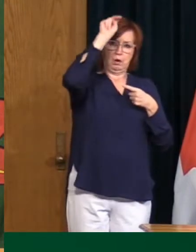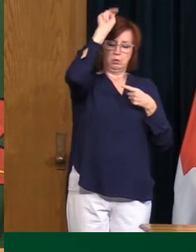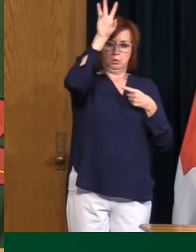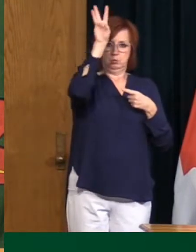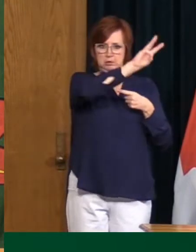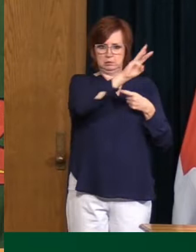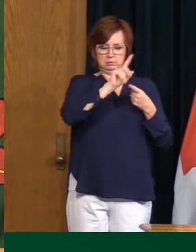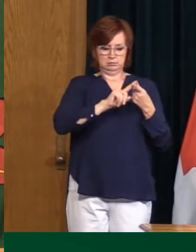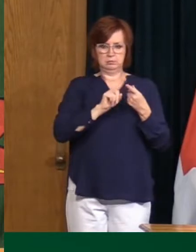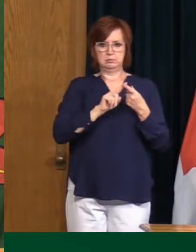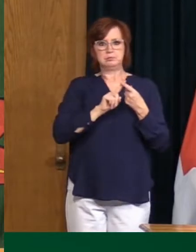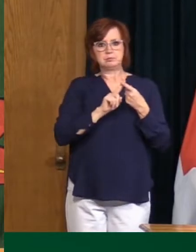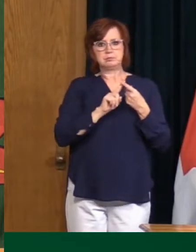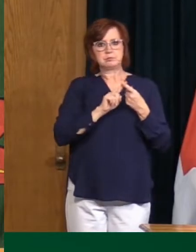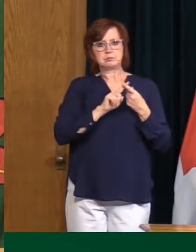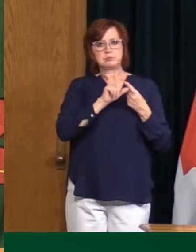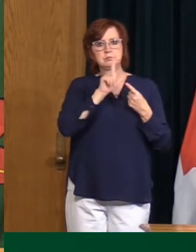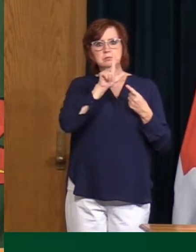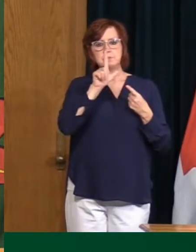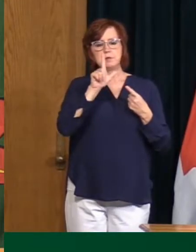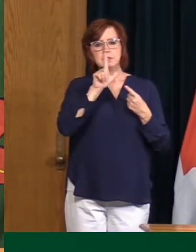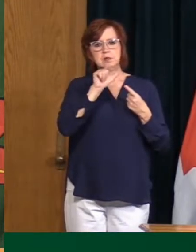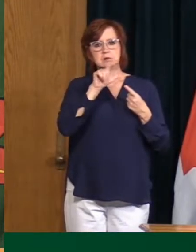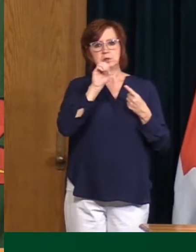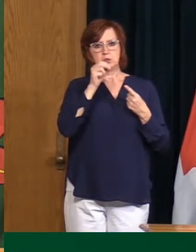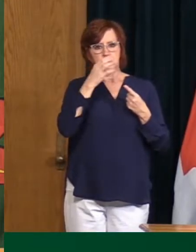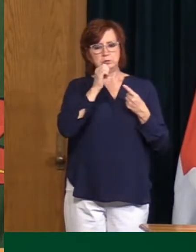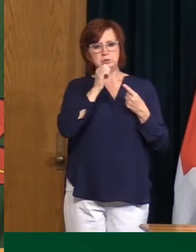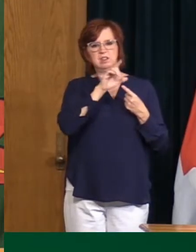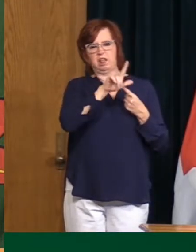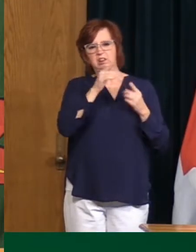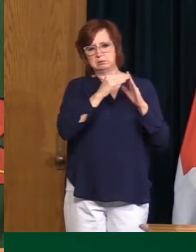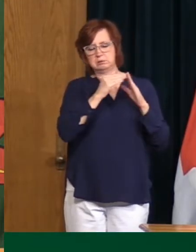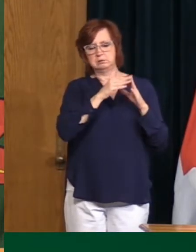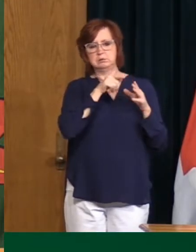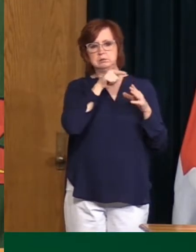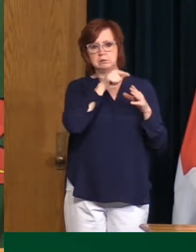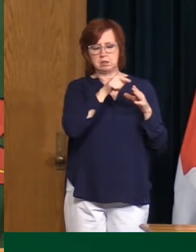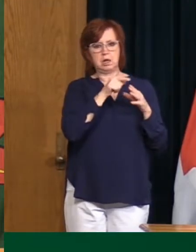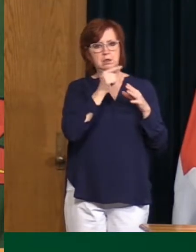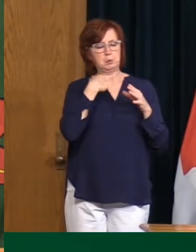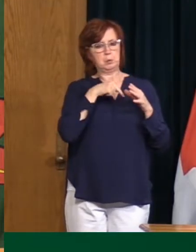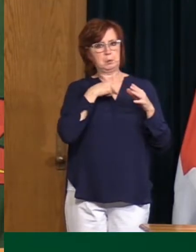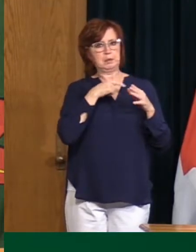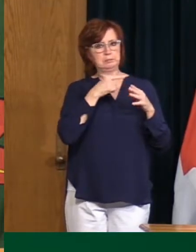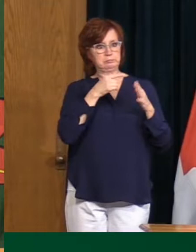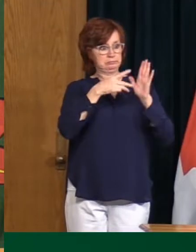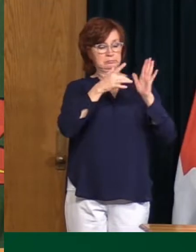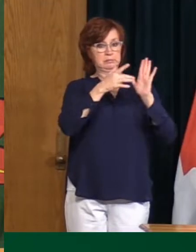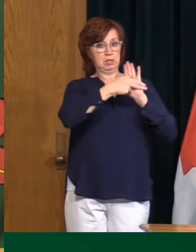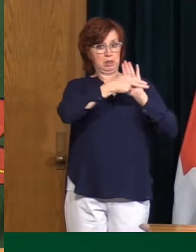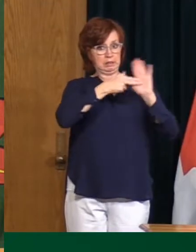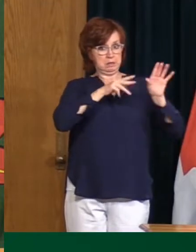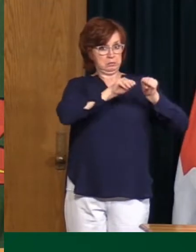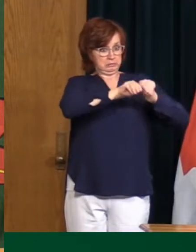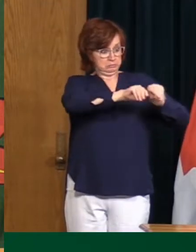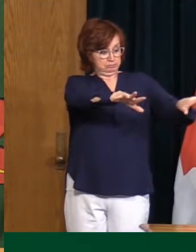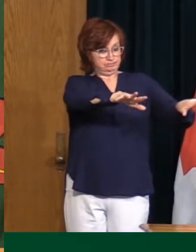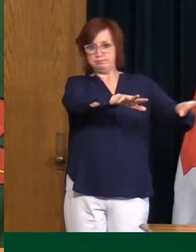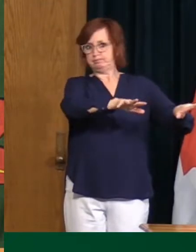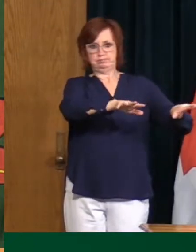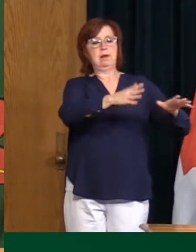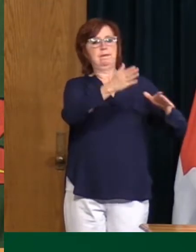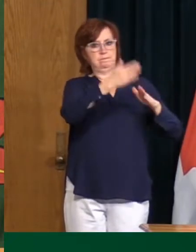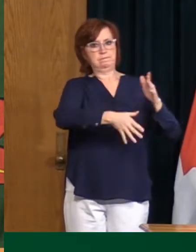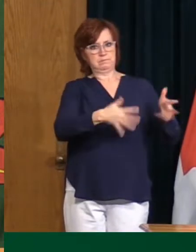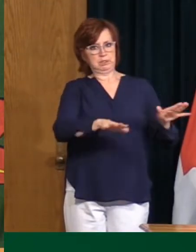facility in Loche has now been declared over, our healthcare teams, along with supports from across the province, continue to focus on containing the